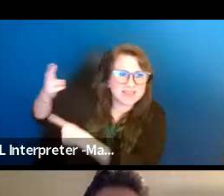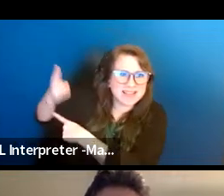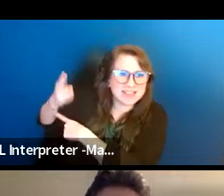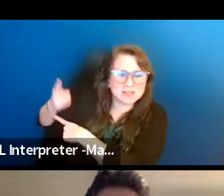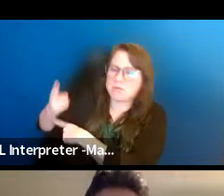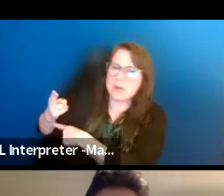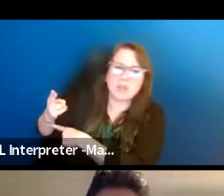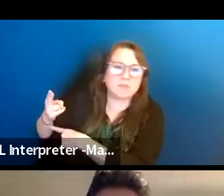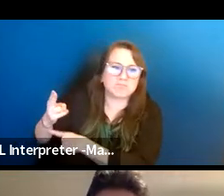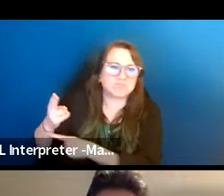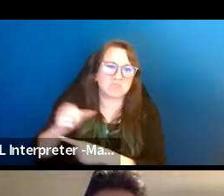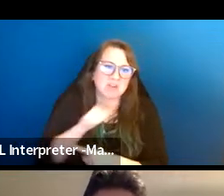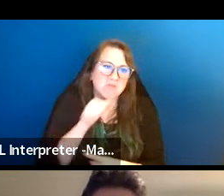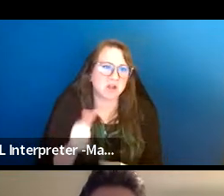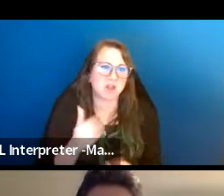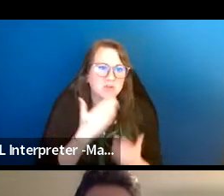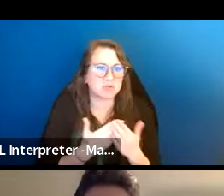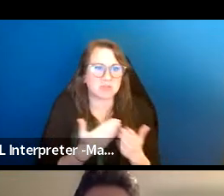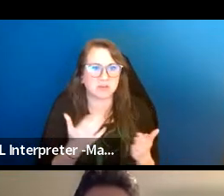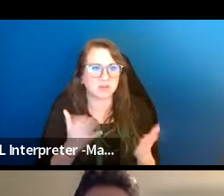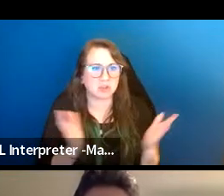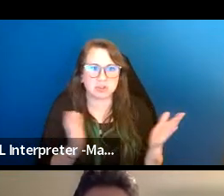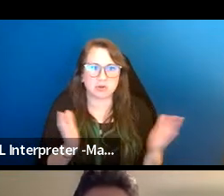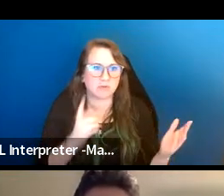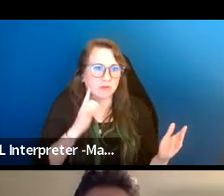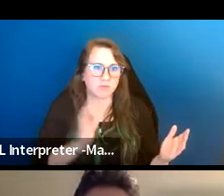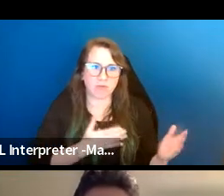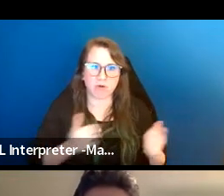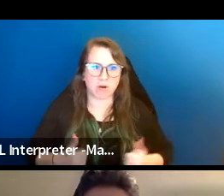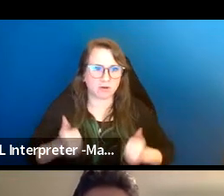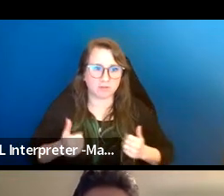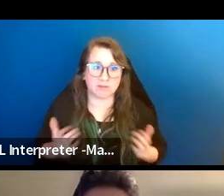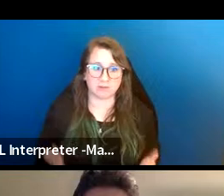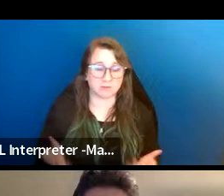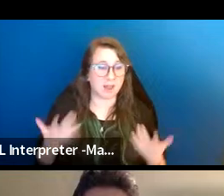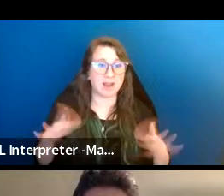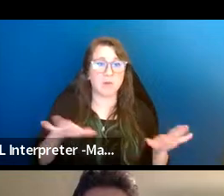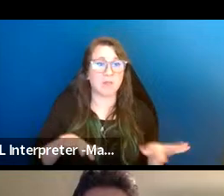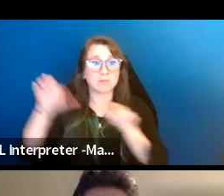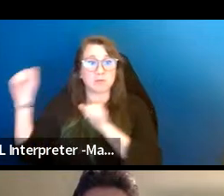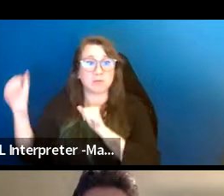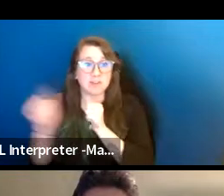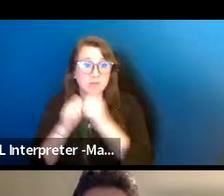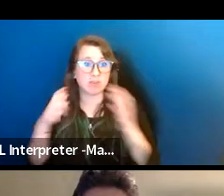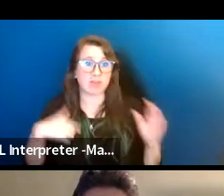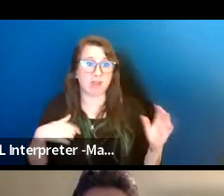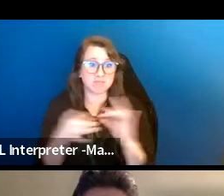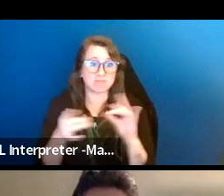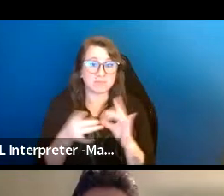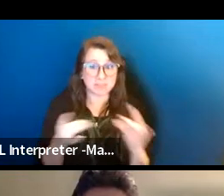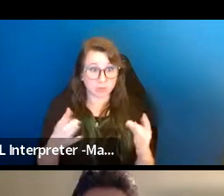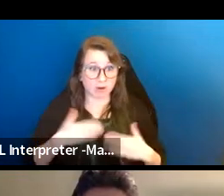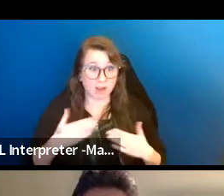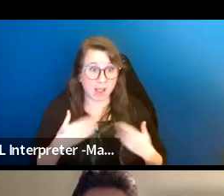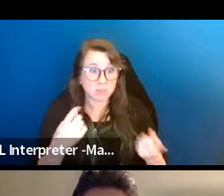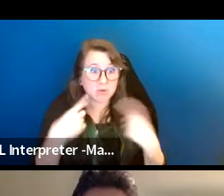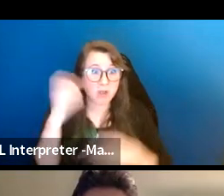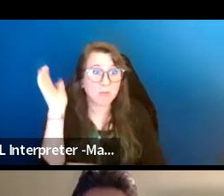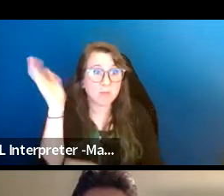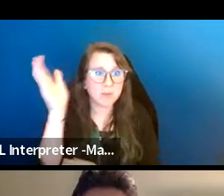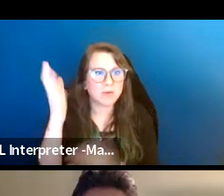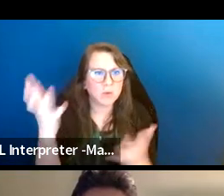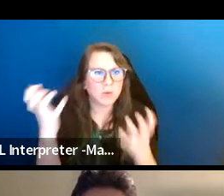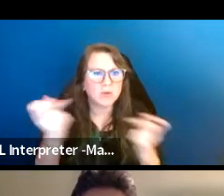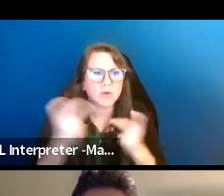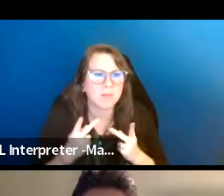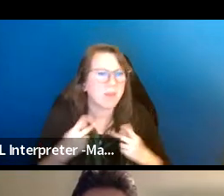doing our constituents a good form of service. And so I didn't want them to leave with us saying, we're glad that you came and presented. We want you to come back. No,